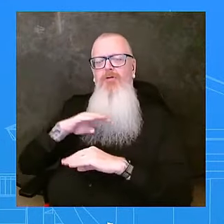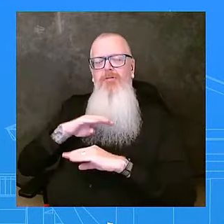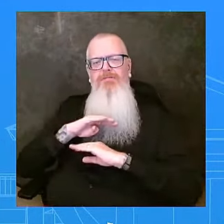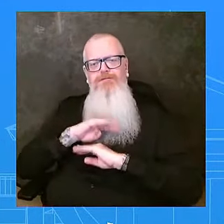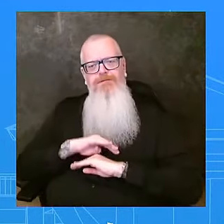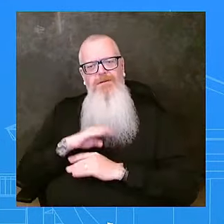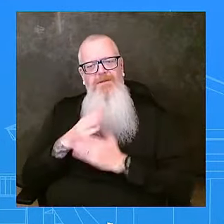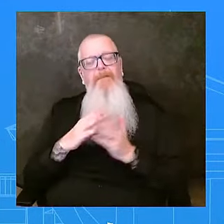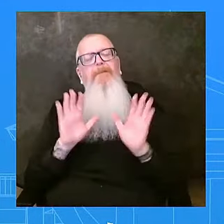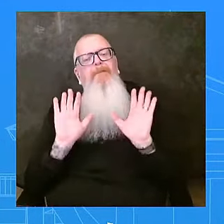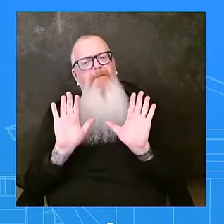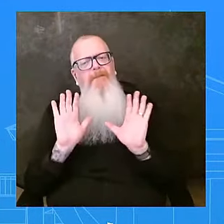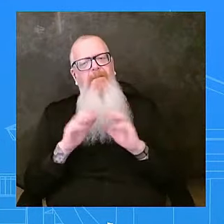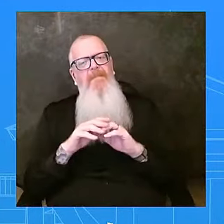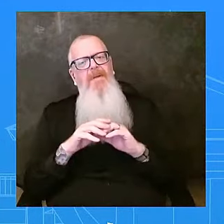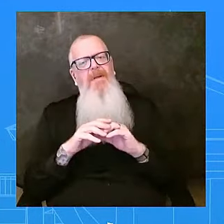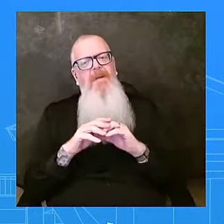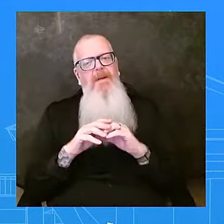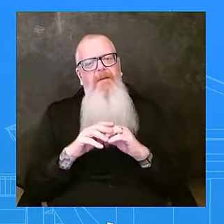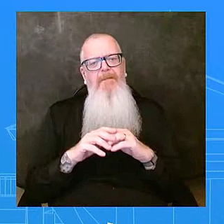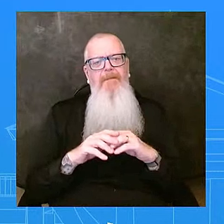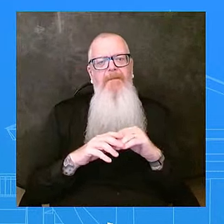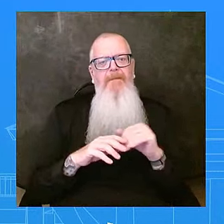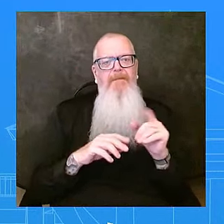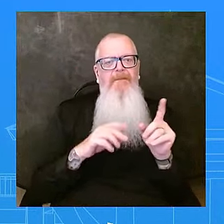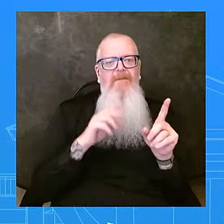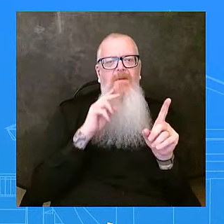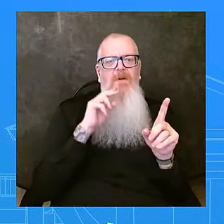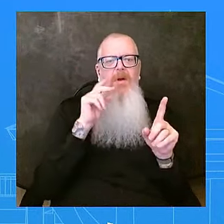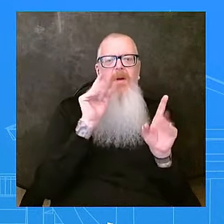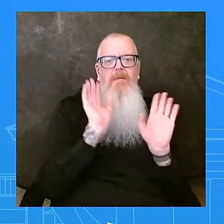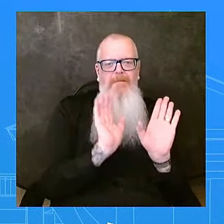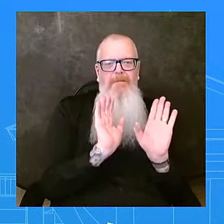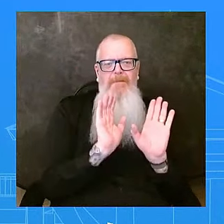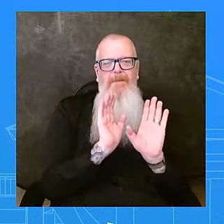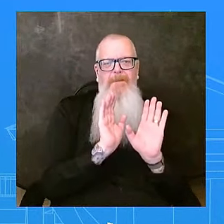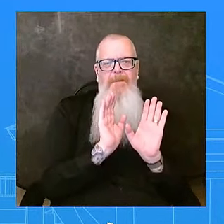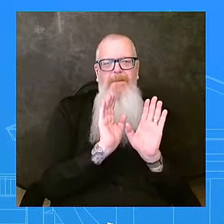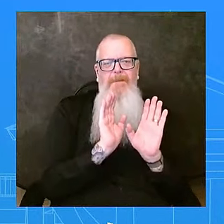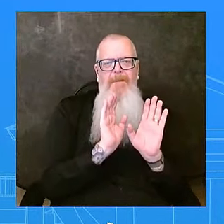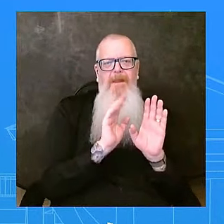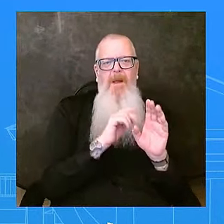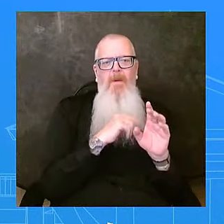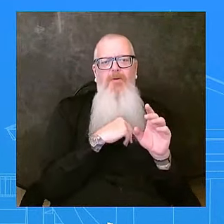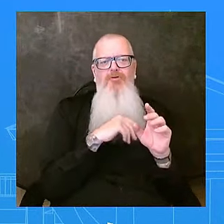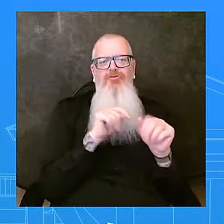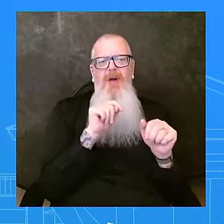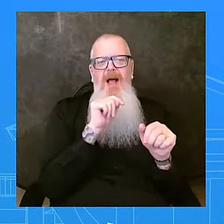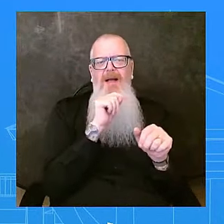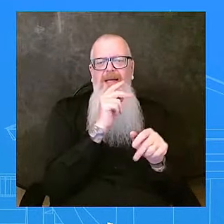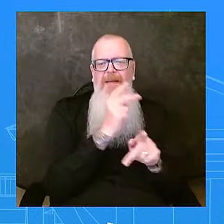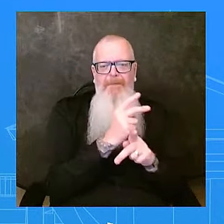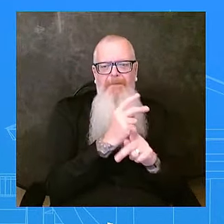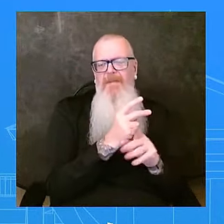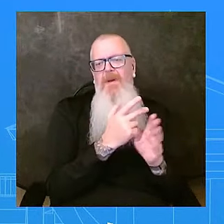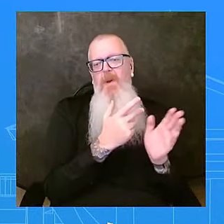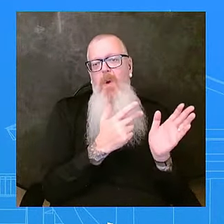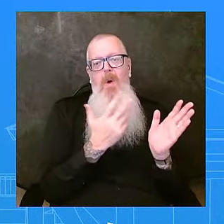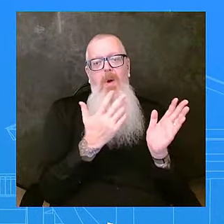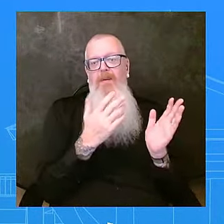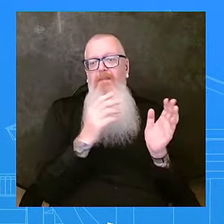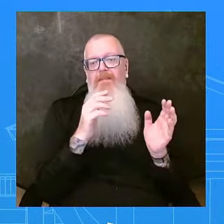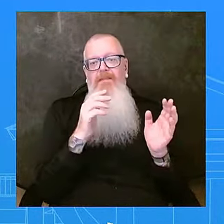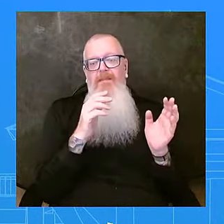press releases that they send every time they take out a leader of ISIS or an al-Qaeda leader. We have proven the case about